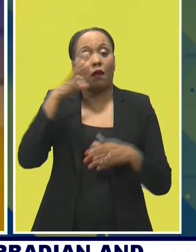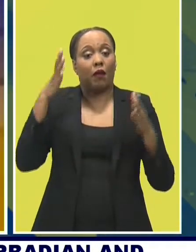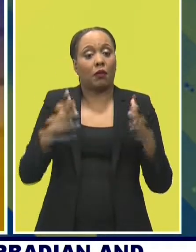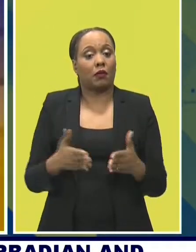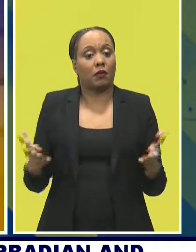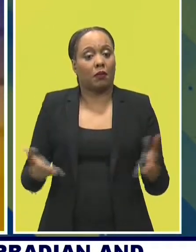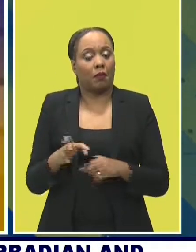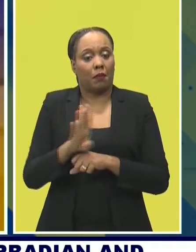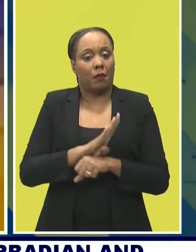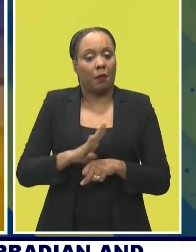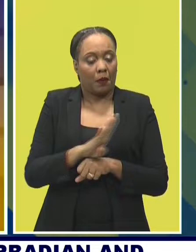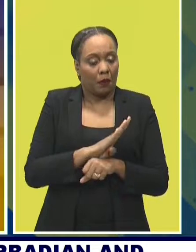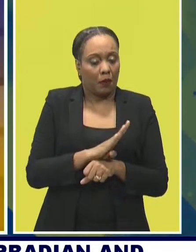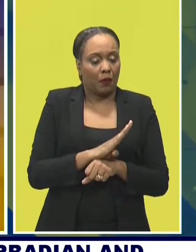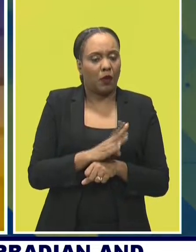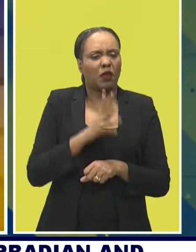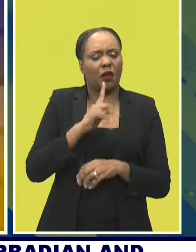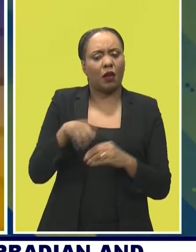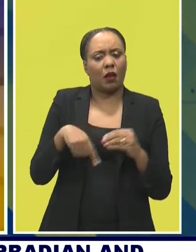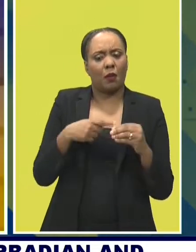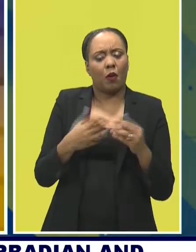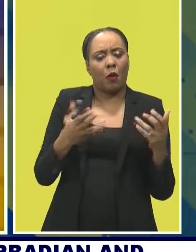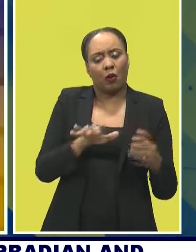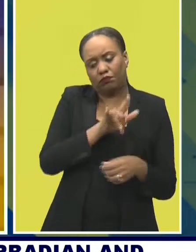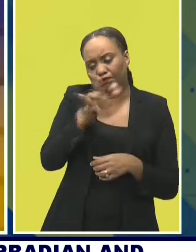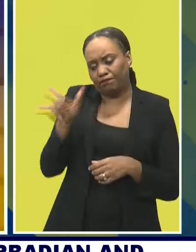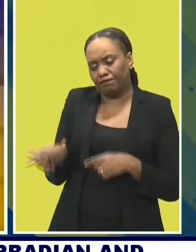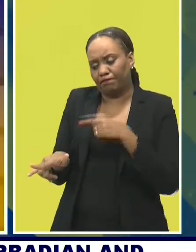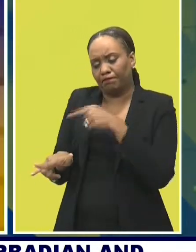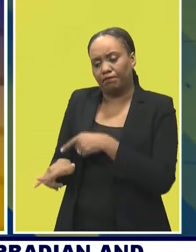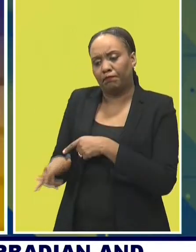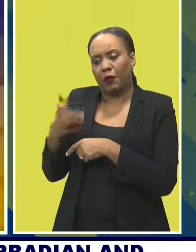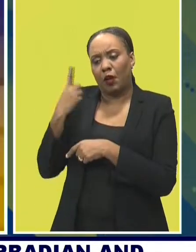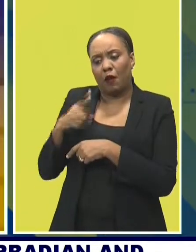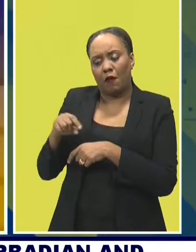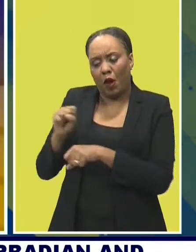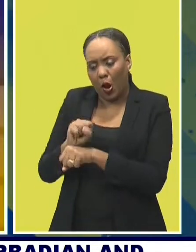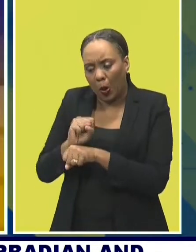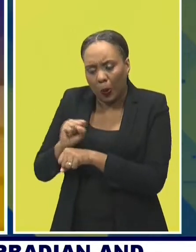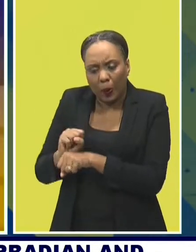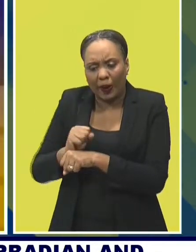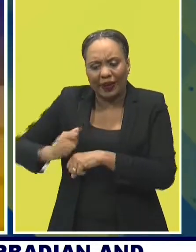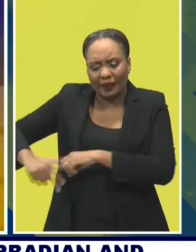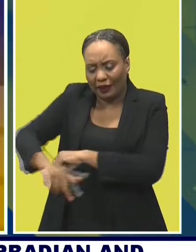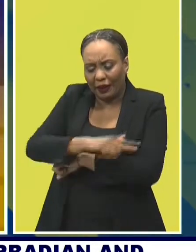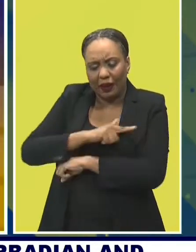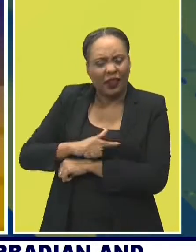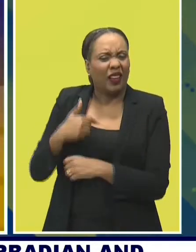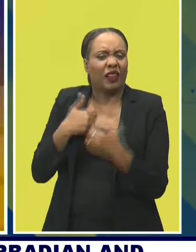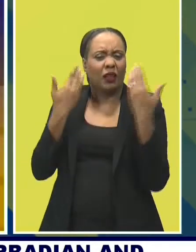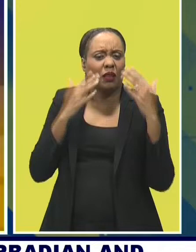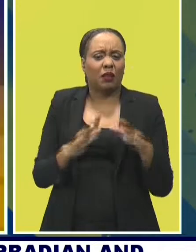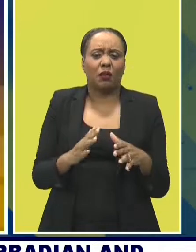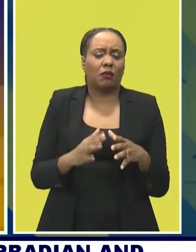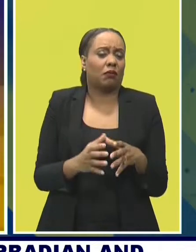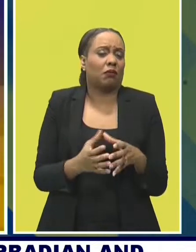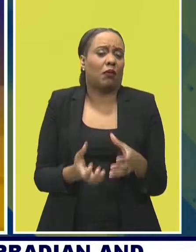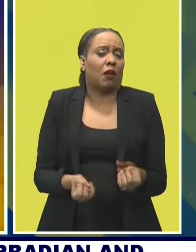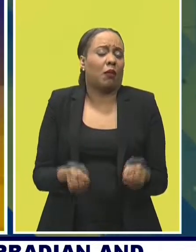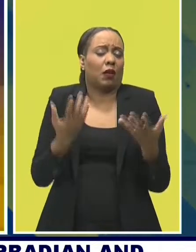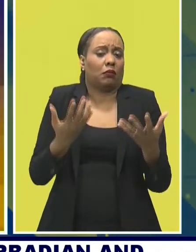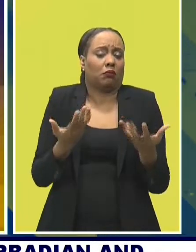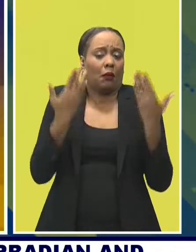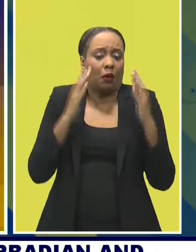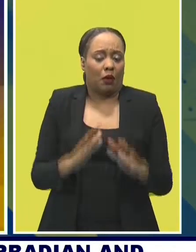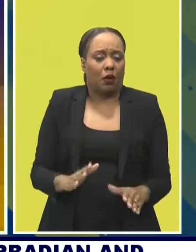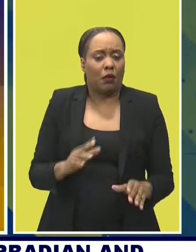in terms of farming the lands in Suriname. So I can't give you numbers because there have been several inquiries.